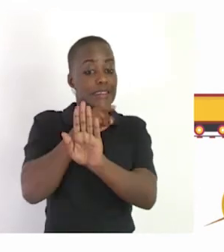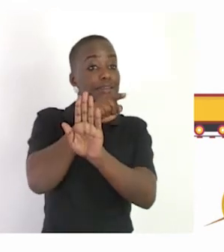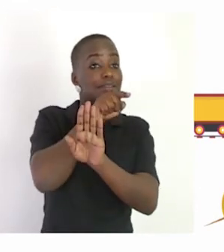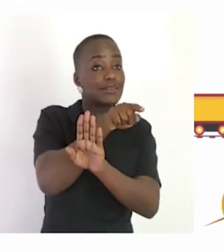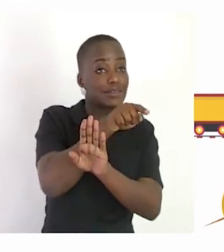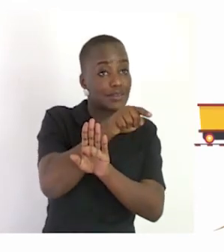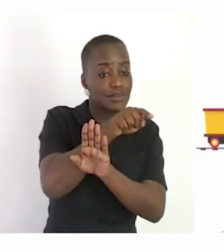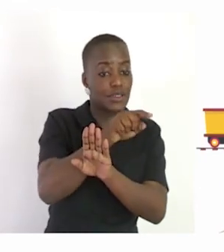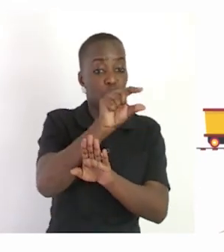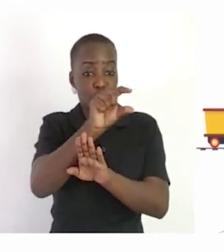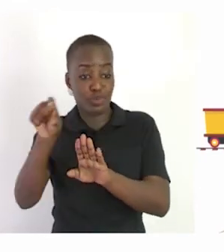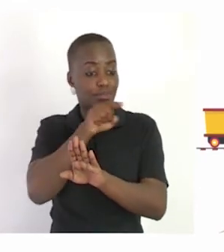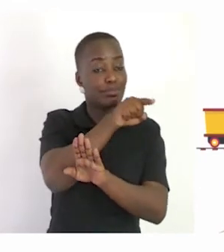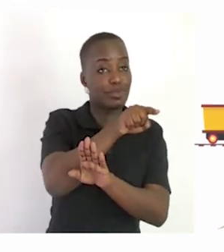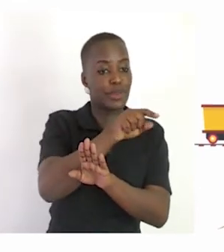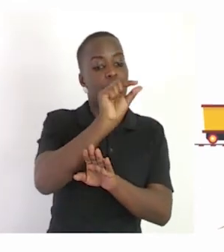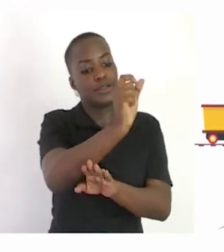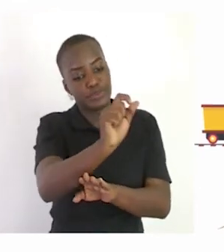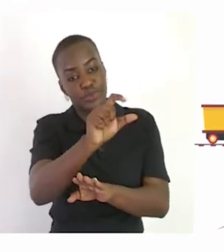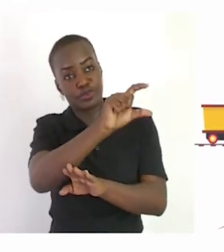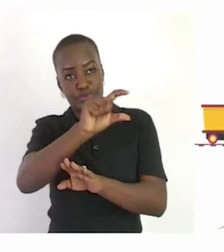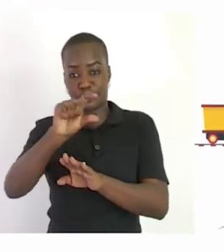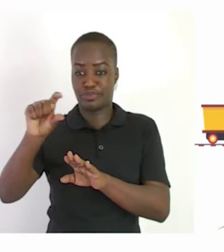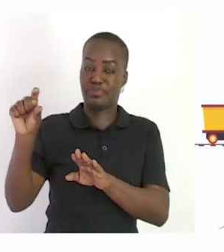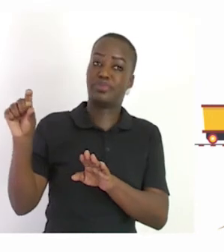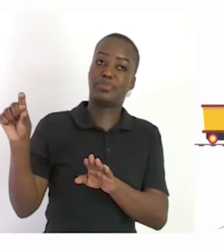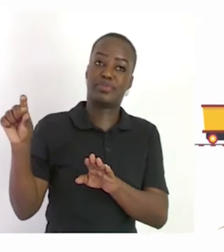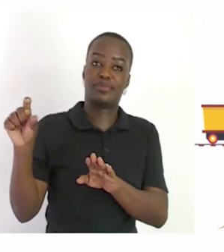box, that means that word needs to be written going